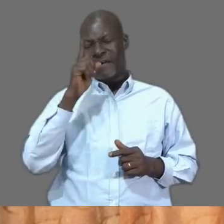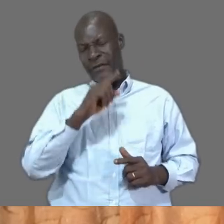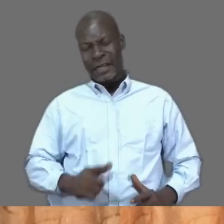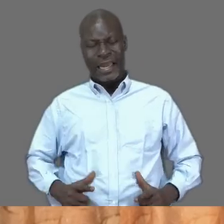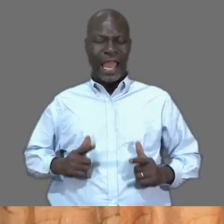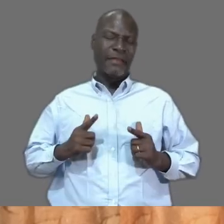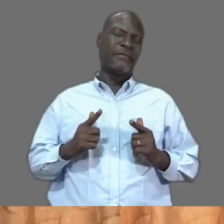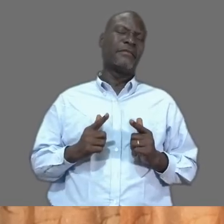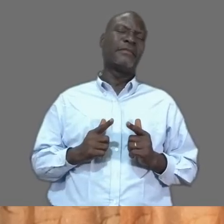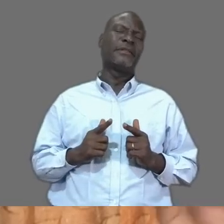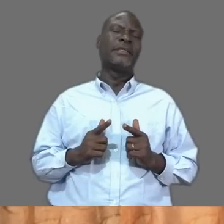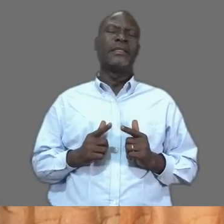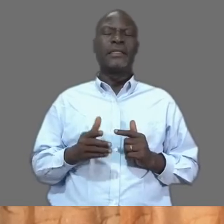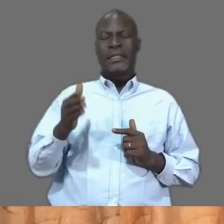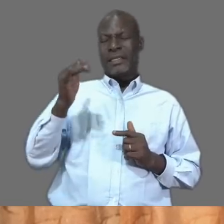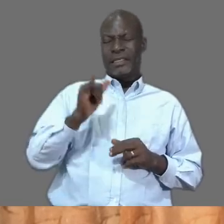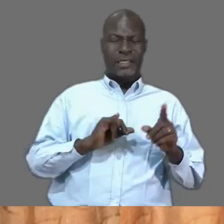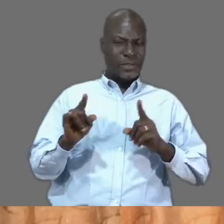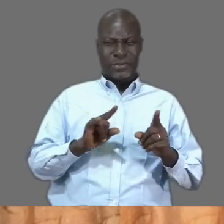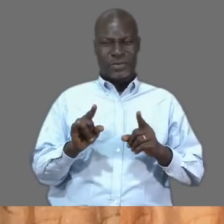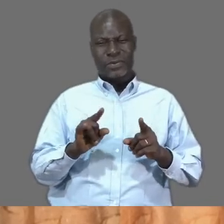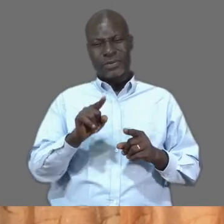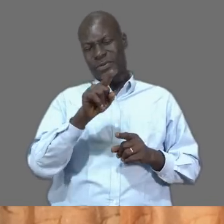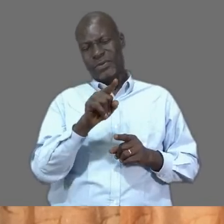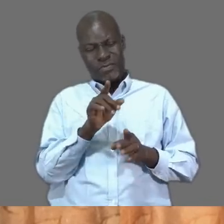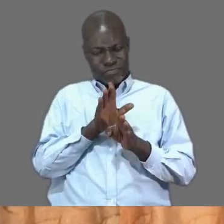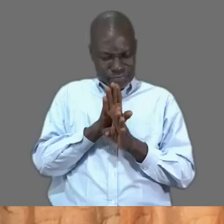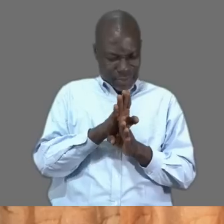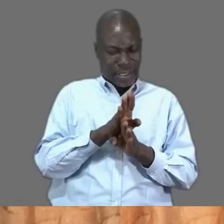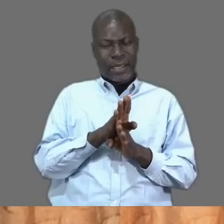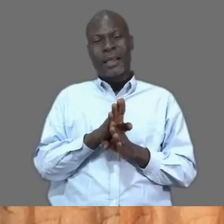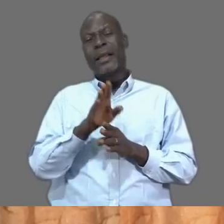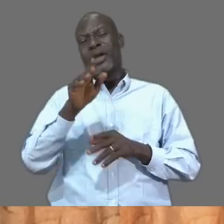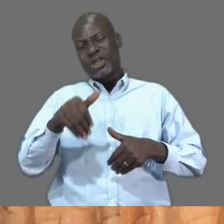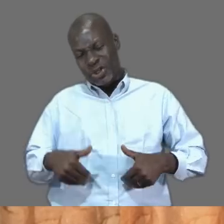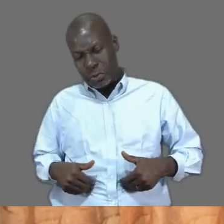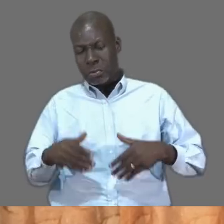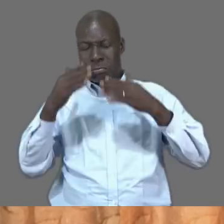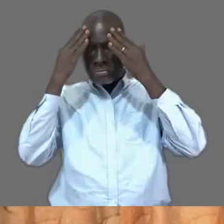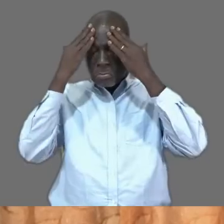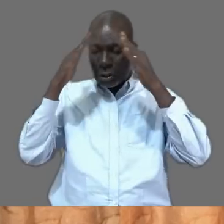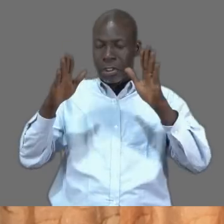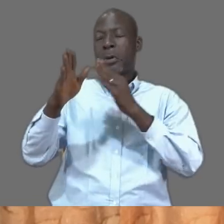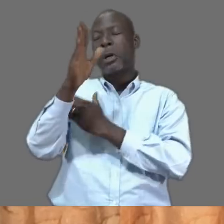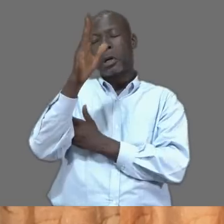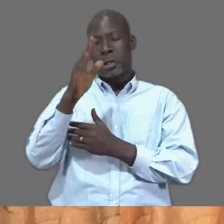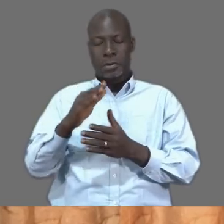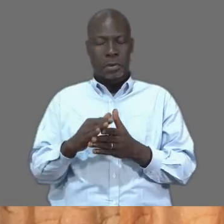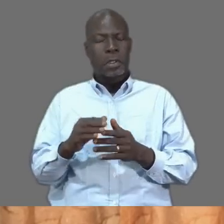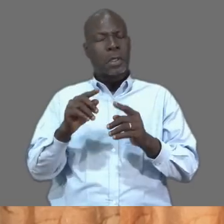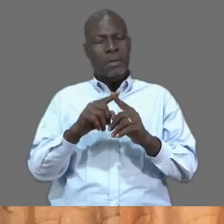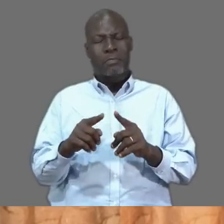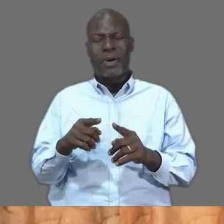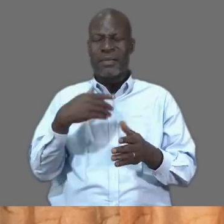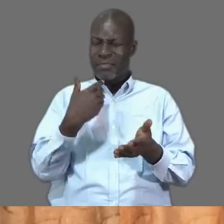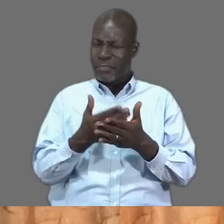fake lifestyles and omwo ye no omwo puti on due pressure e wo maba awo no a omu nim nyamesem no enti sika